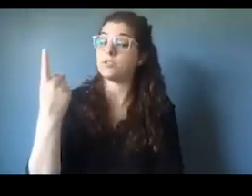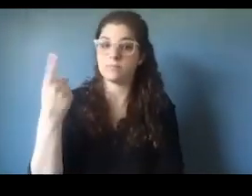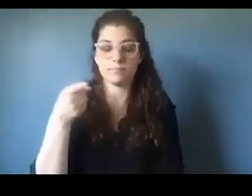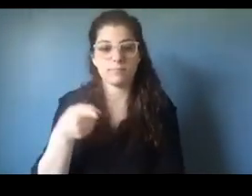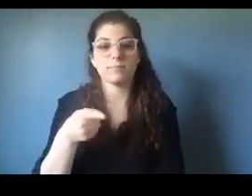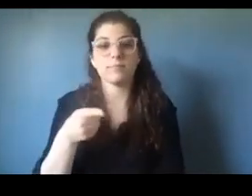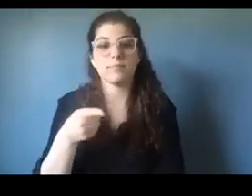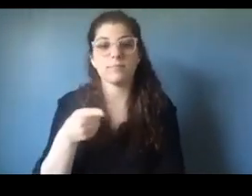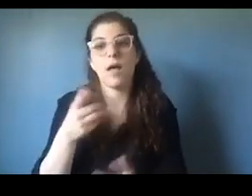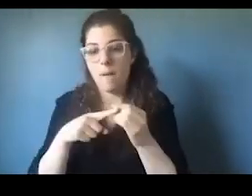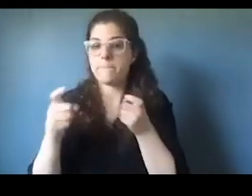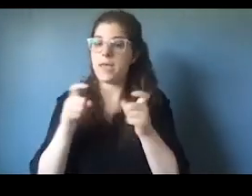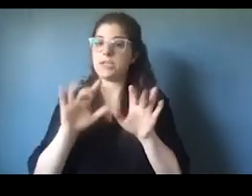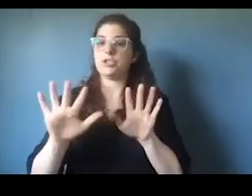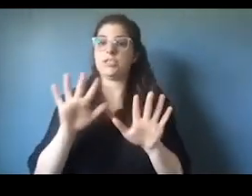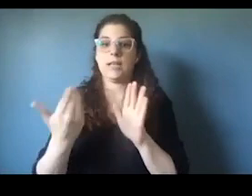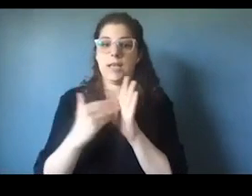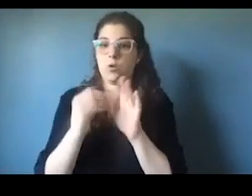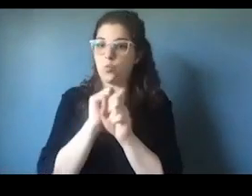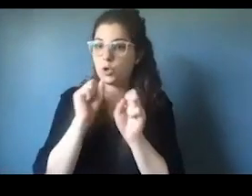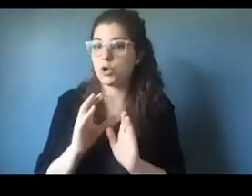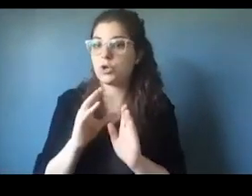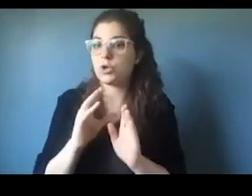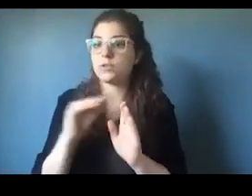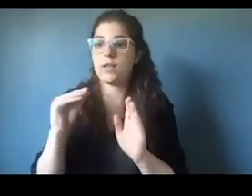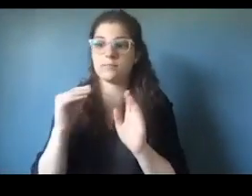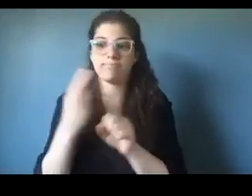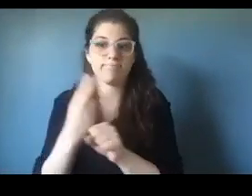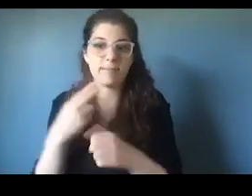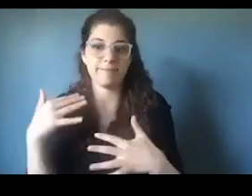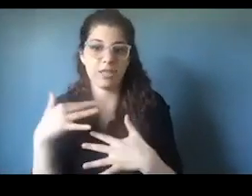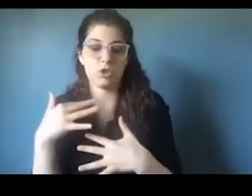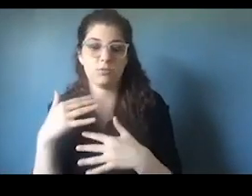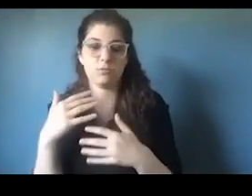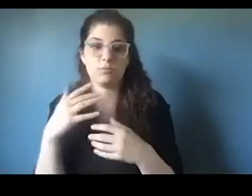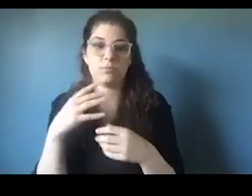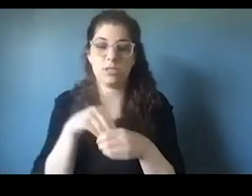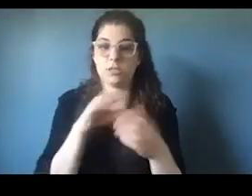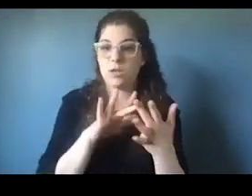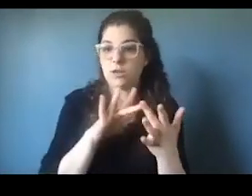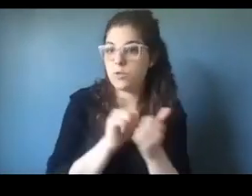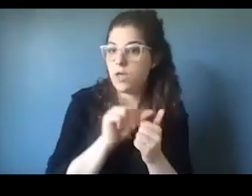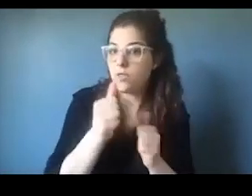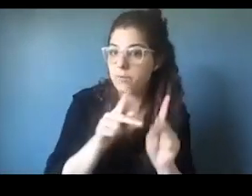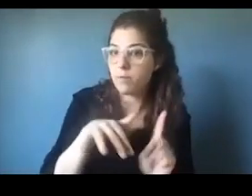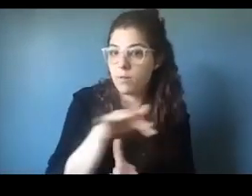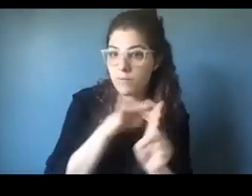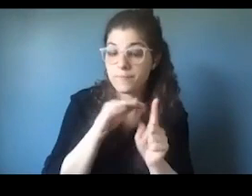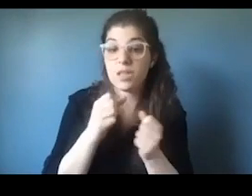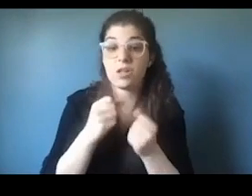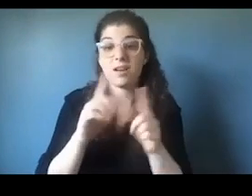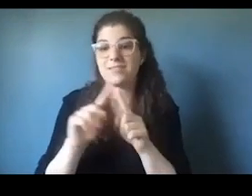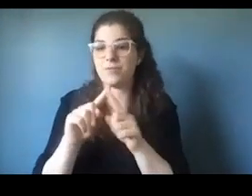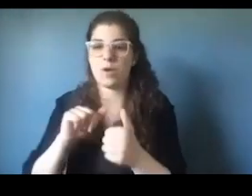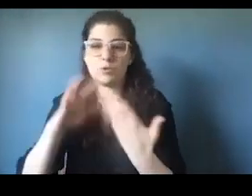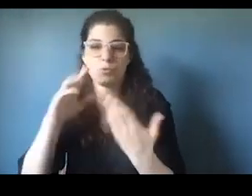just managing, again, workers and consumers' fears over being in contact with other people. There are a lot of ways to think